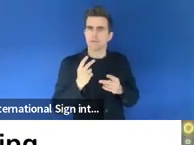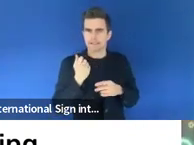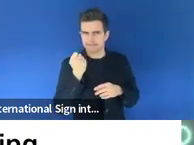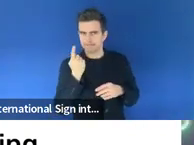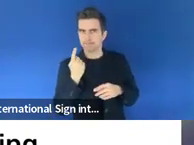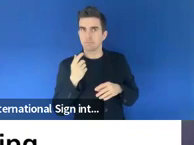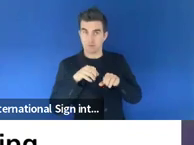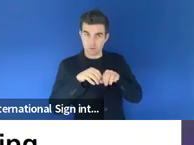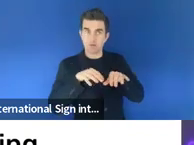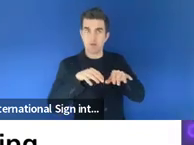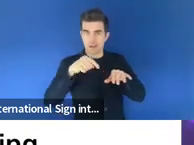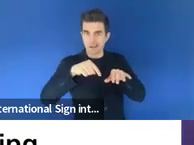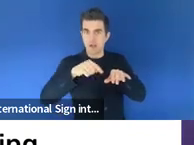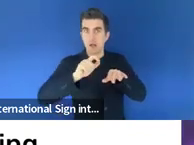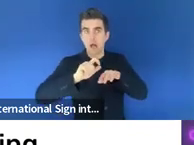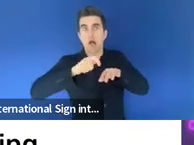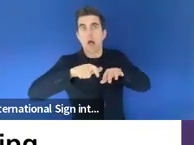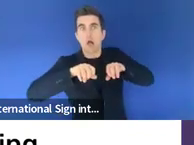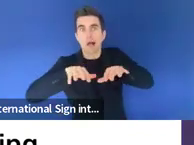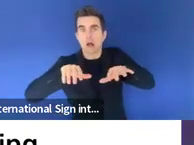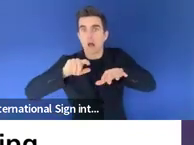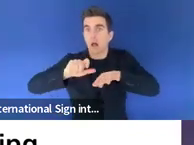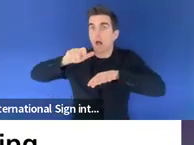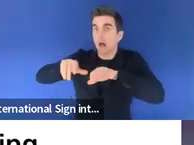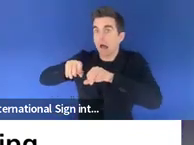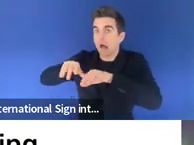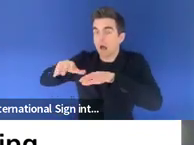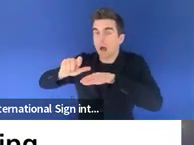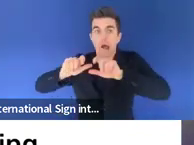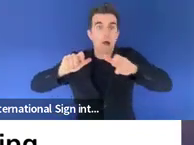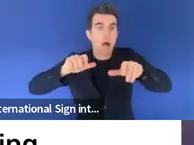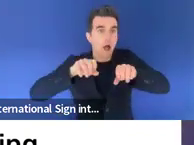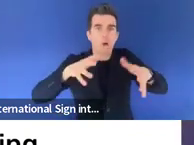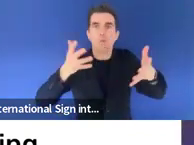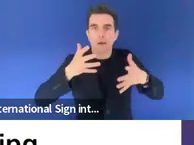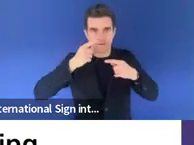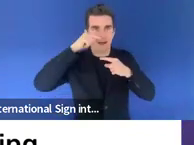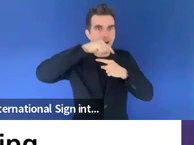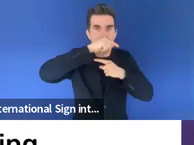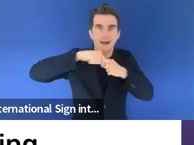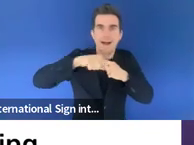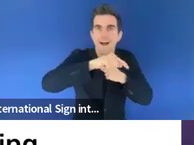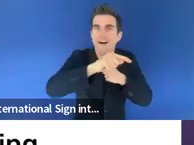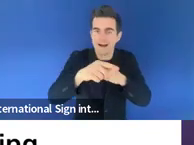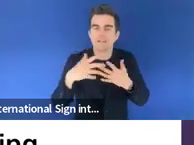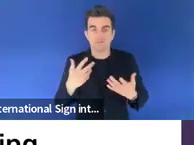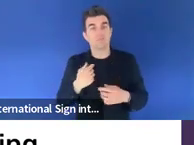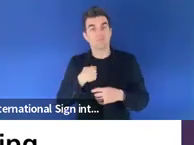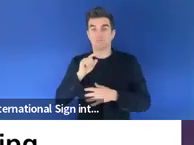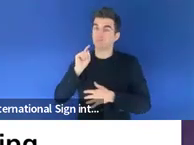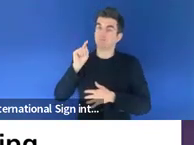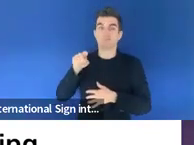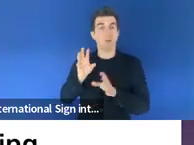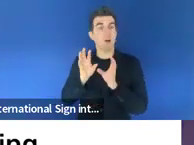get a lot of value and benefit out of my speech. They feel inspired, they feel motivated, they start to feel more ambitious.